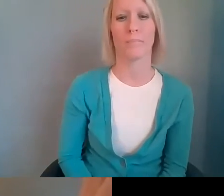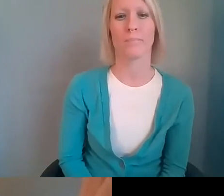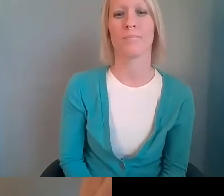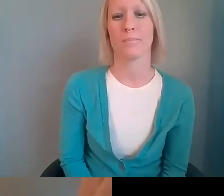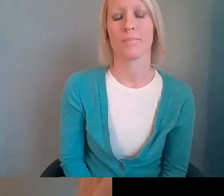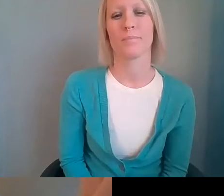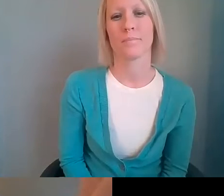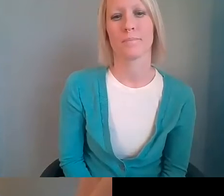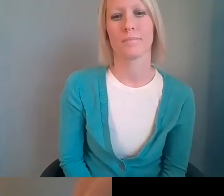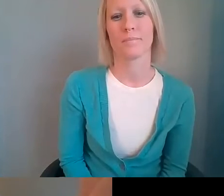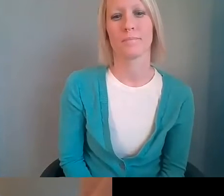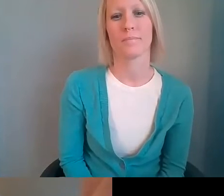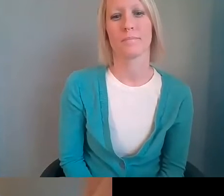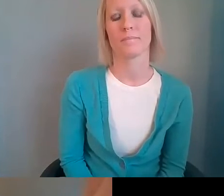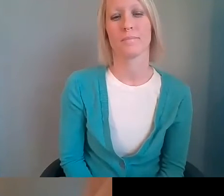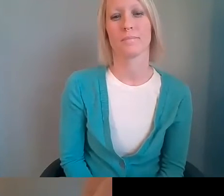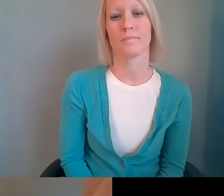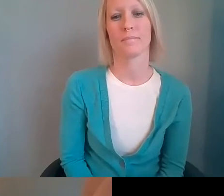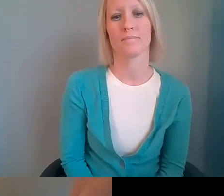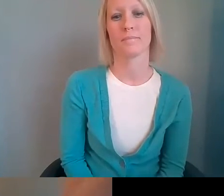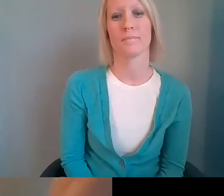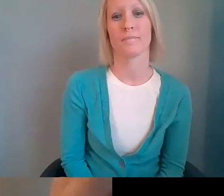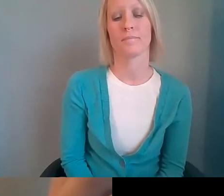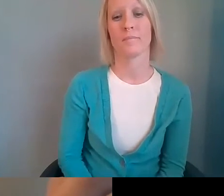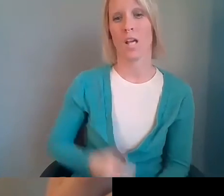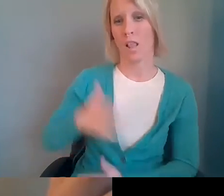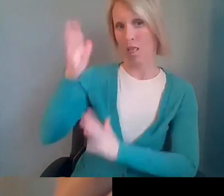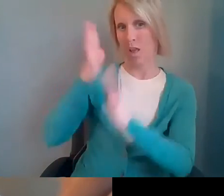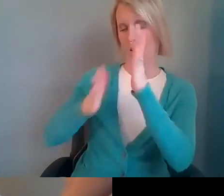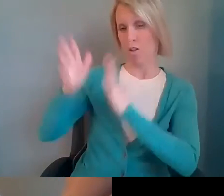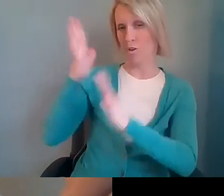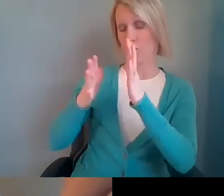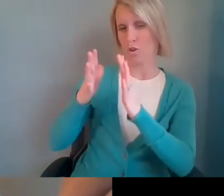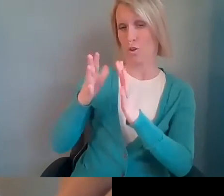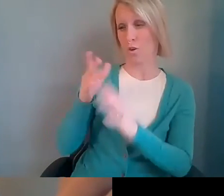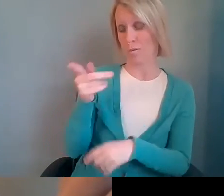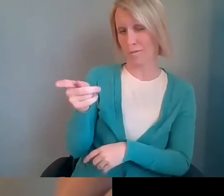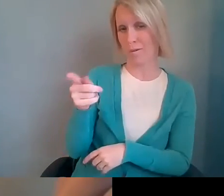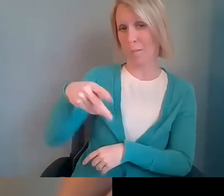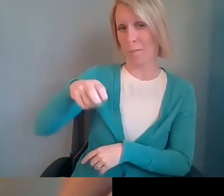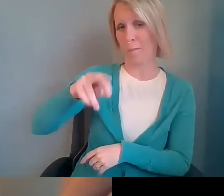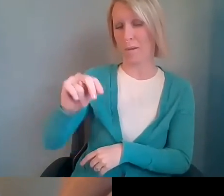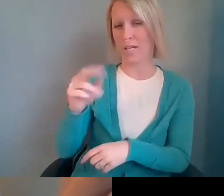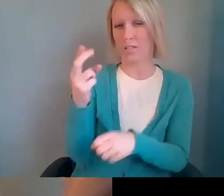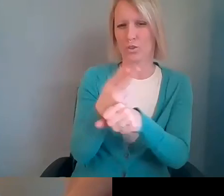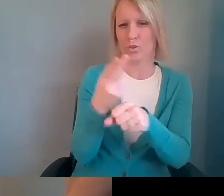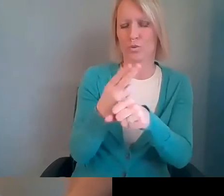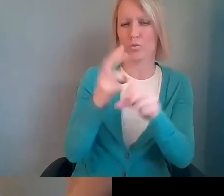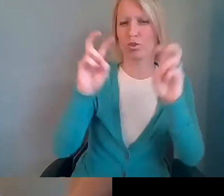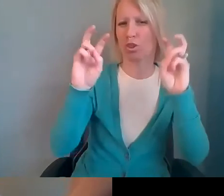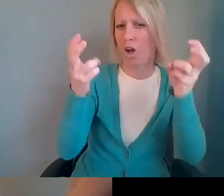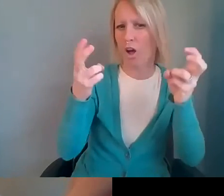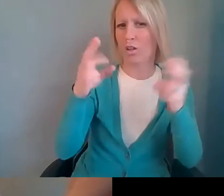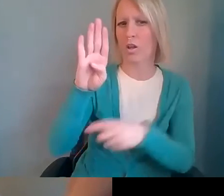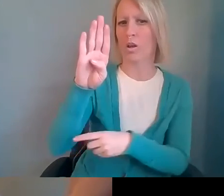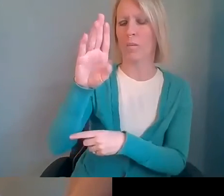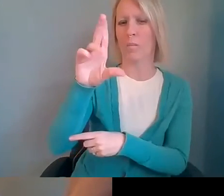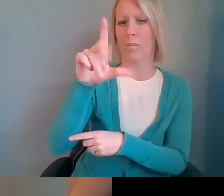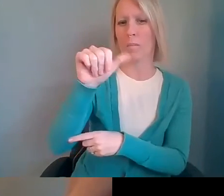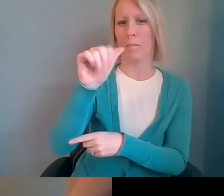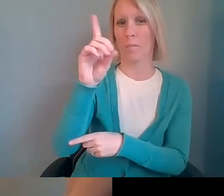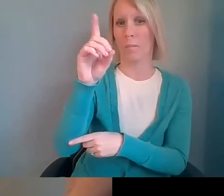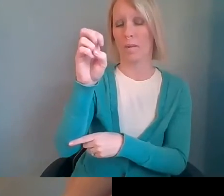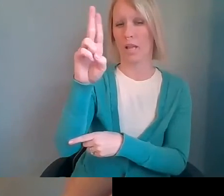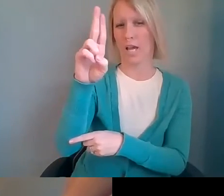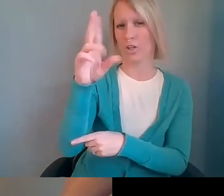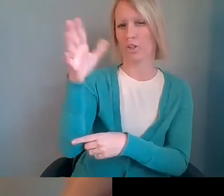Okay. The early fountain pens used a bladder, and it would be, now they're made with rubber, but back then